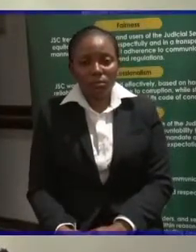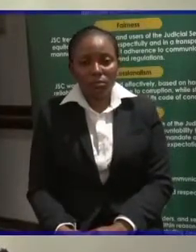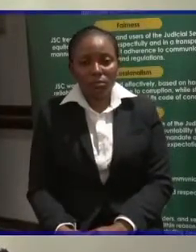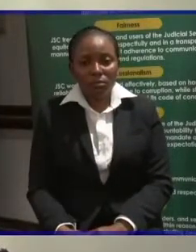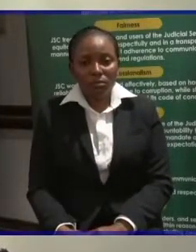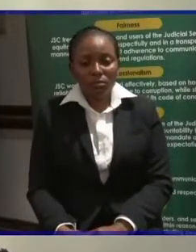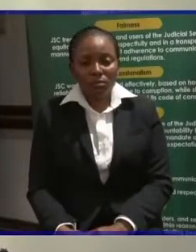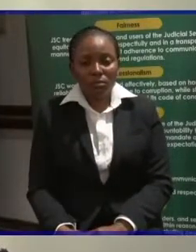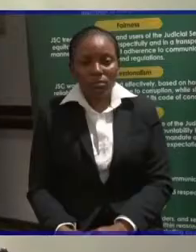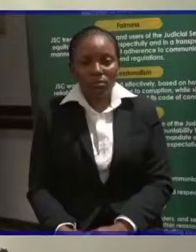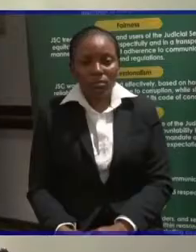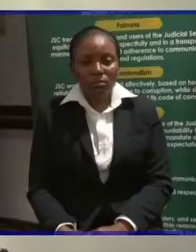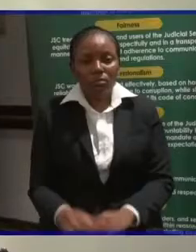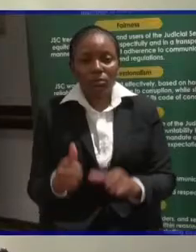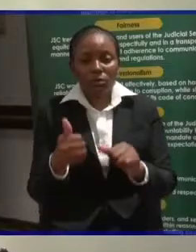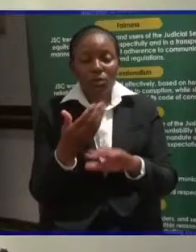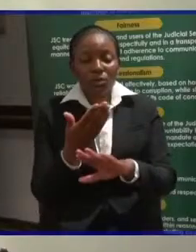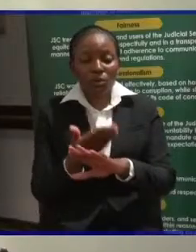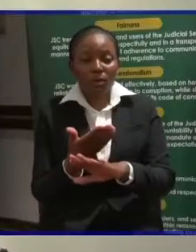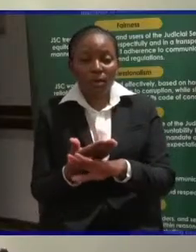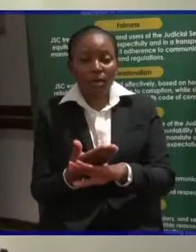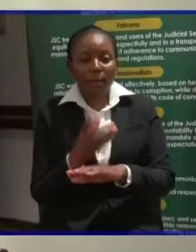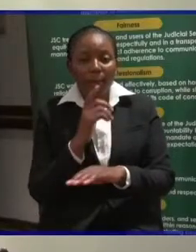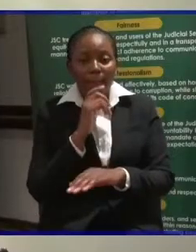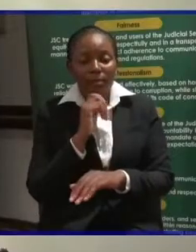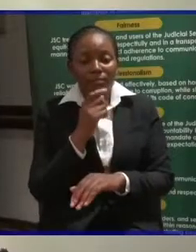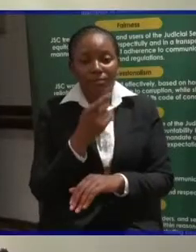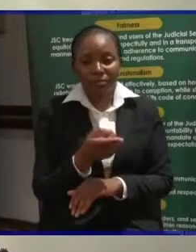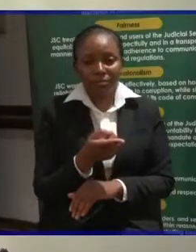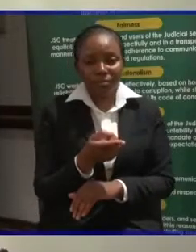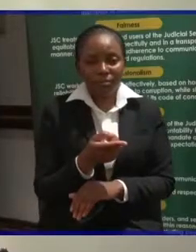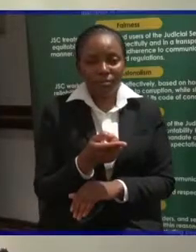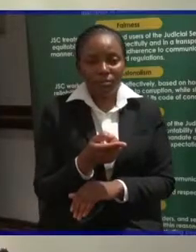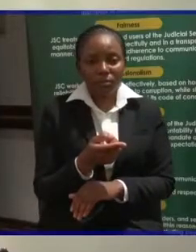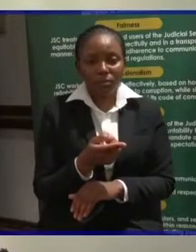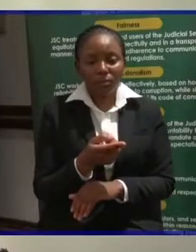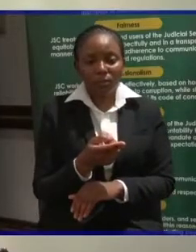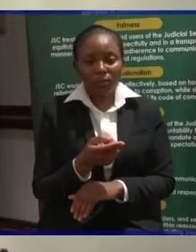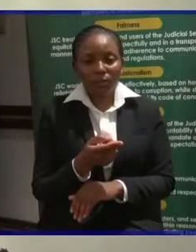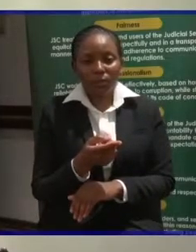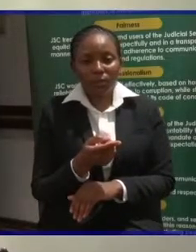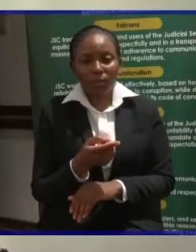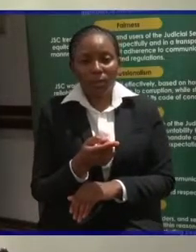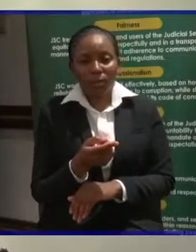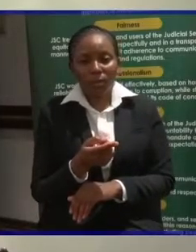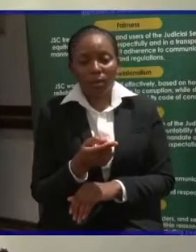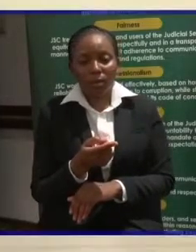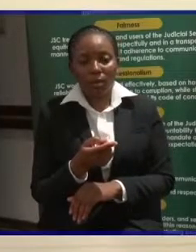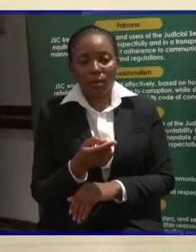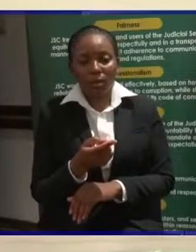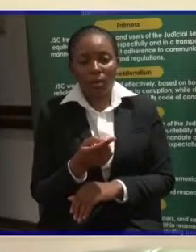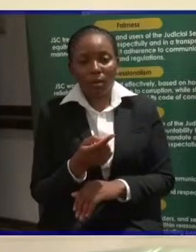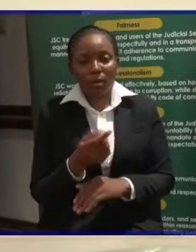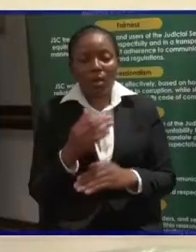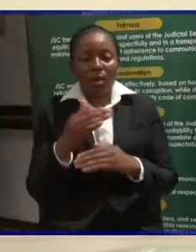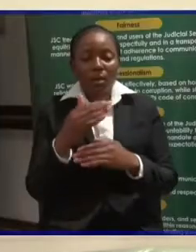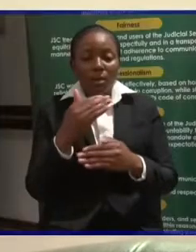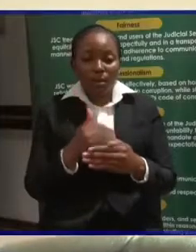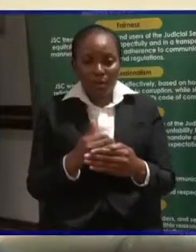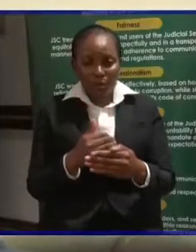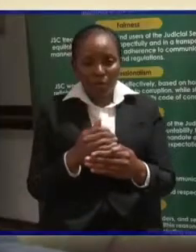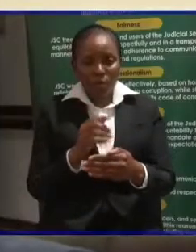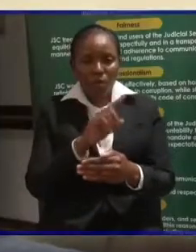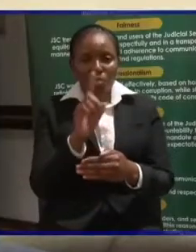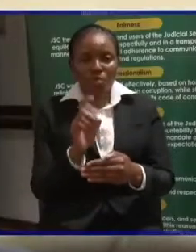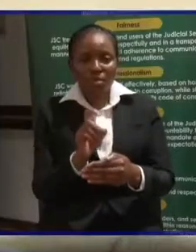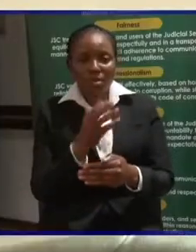And good morning, Mr. Mpeyo. Right. Morning, Before Commissioner. I deal with my substantive question, there is something